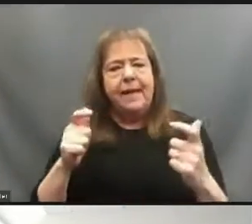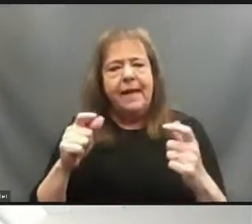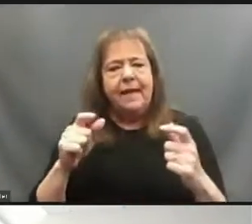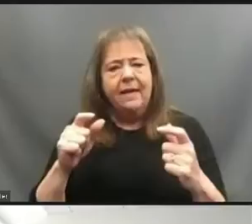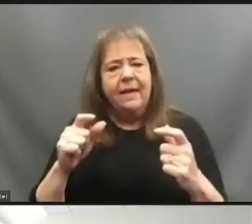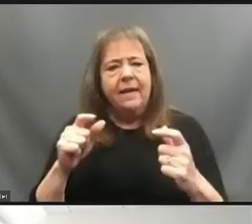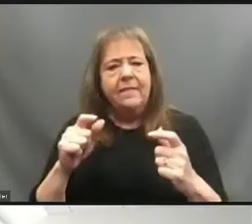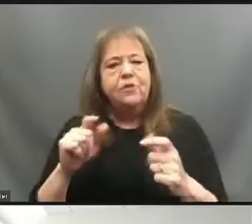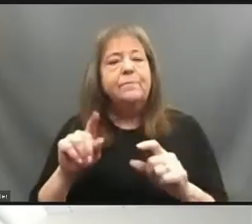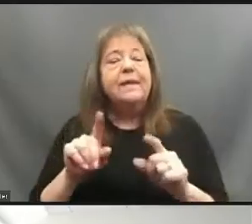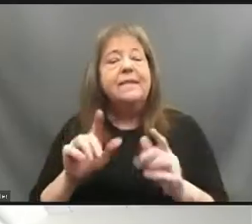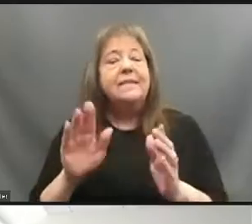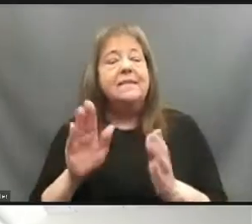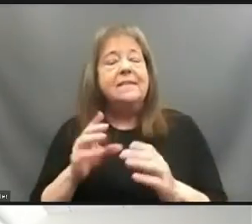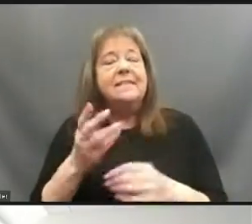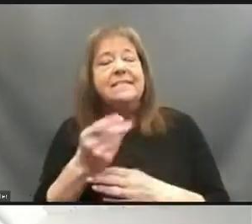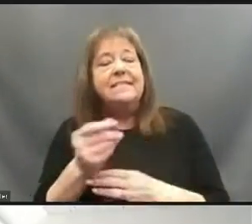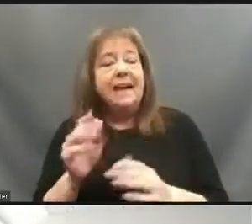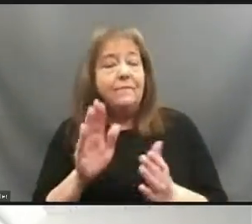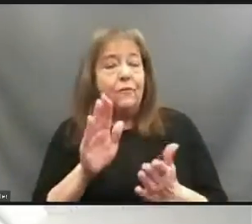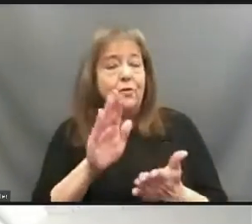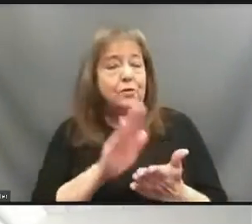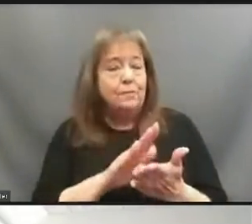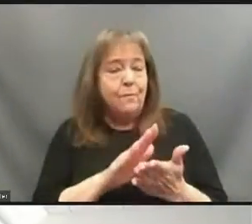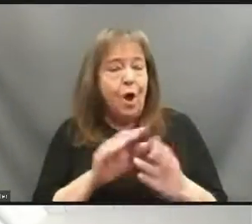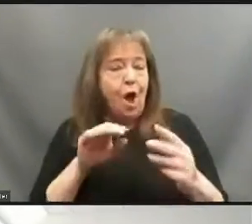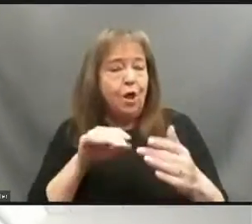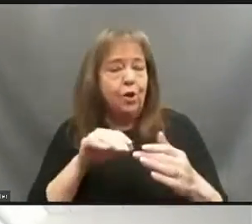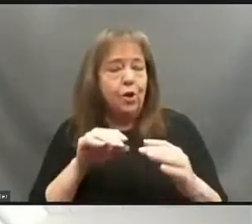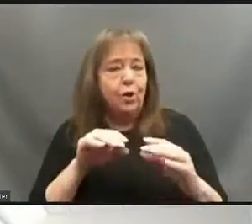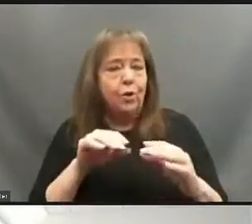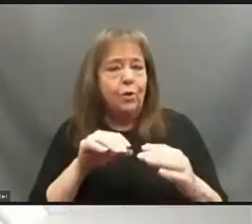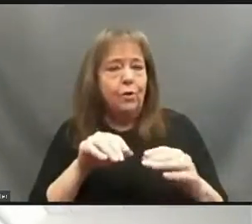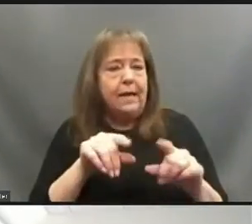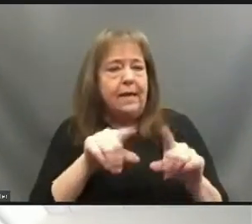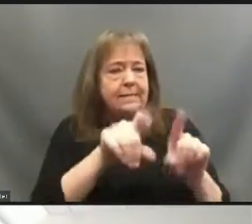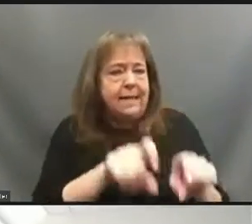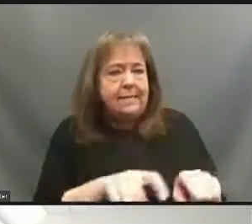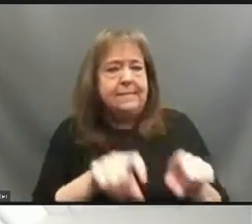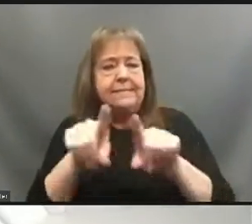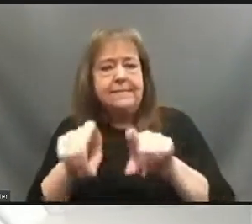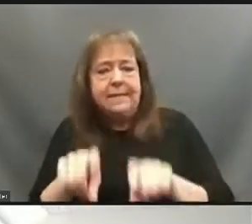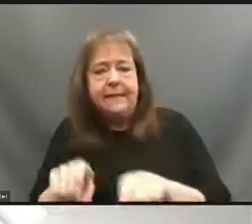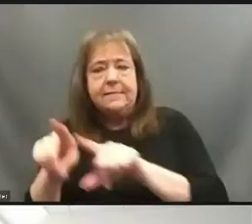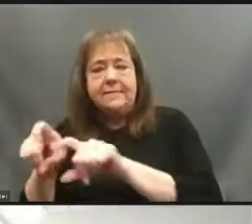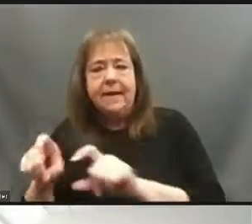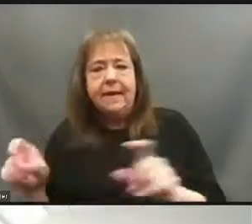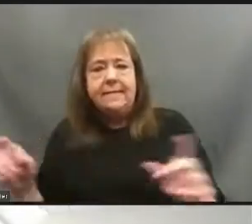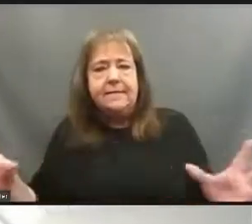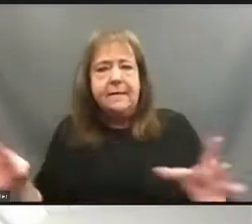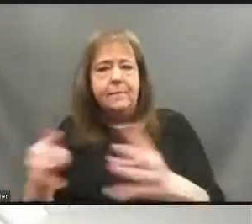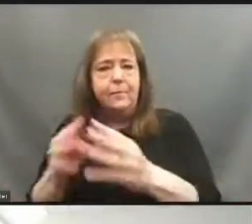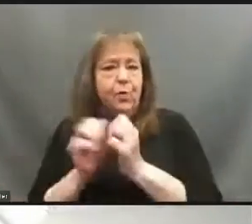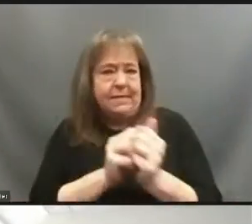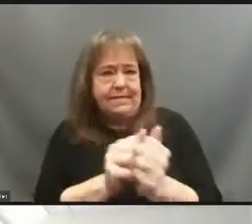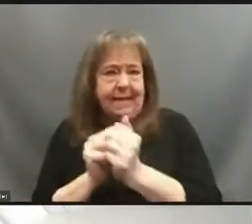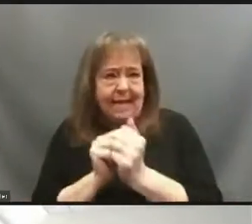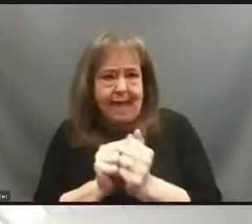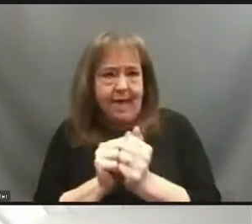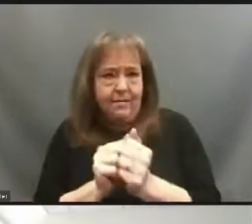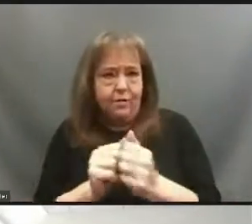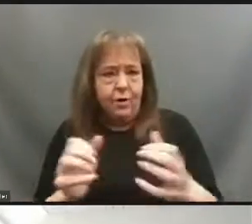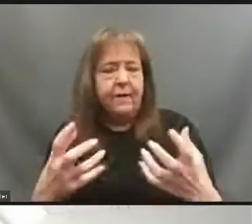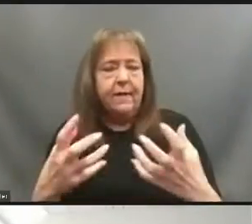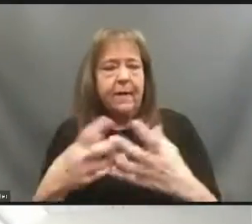smaller trials that are put together to try to make conclusions in a more grand sense, so to speak, about